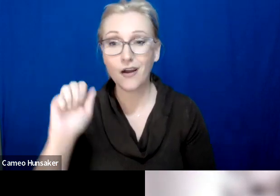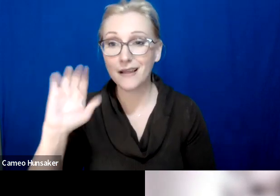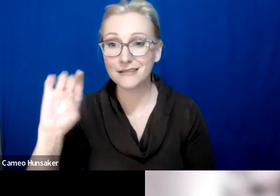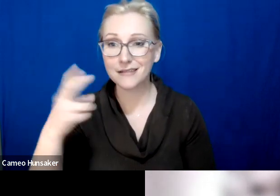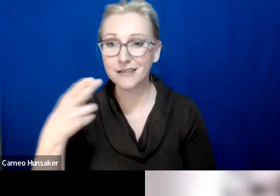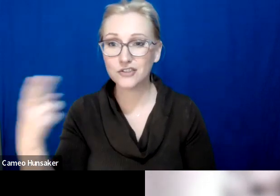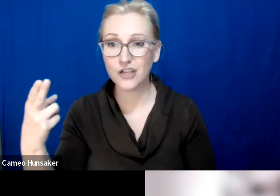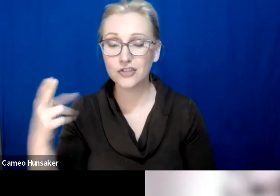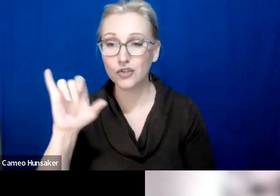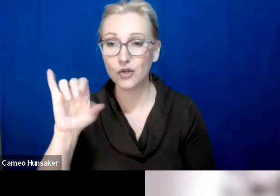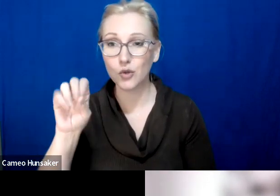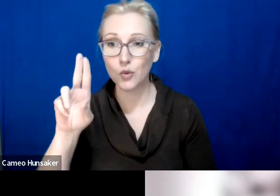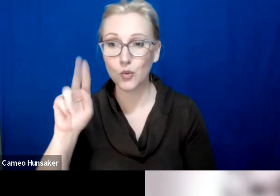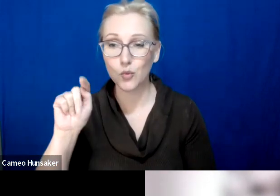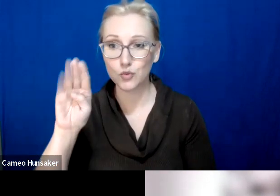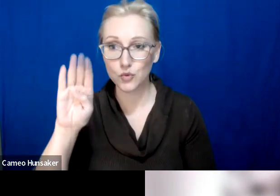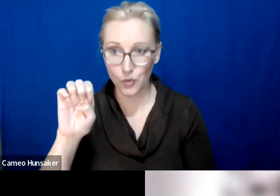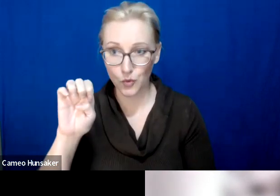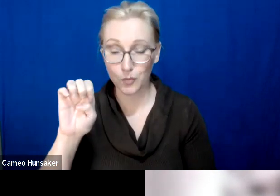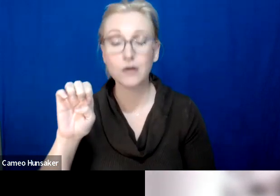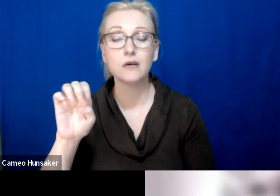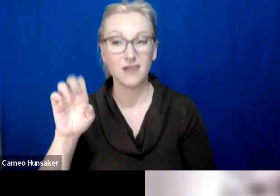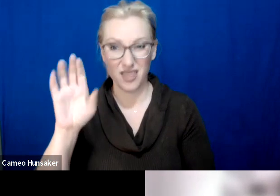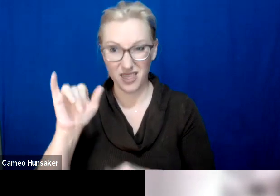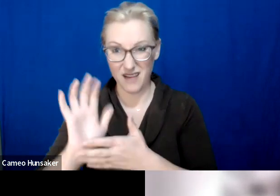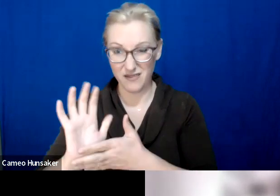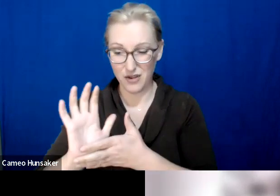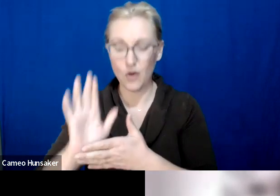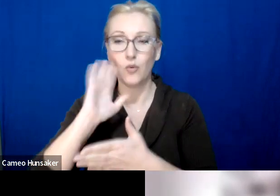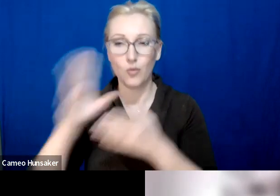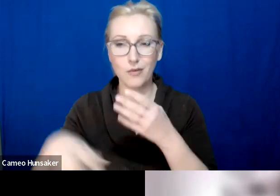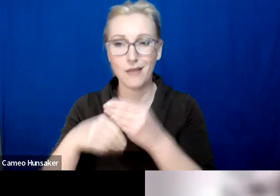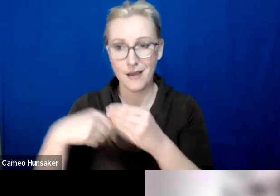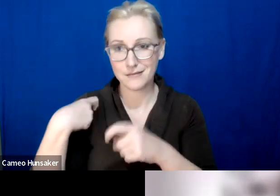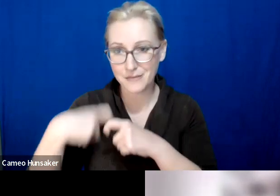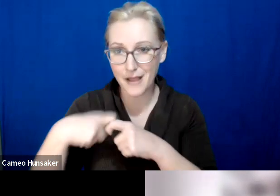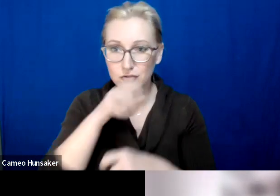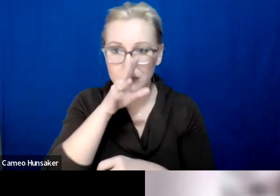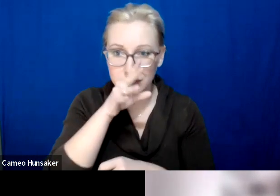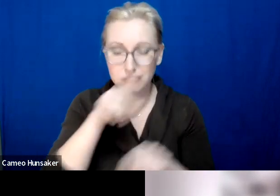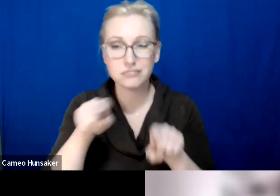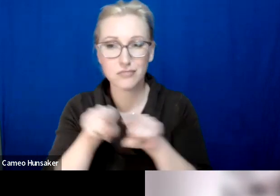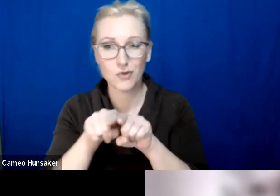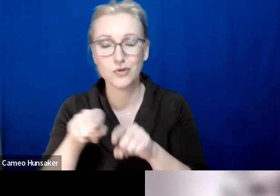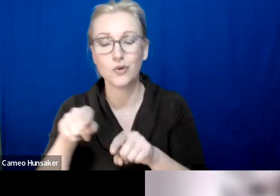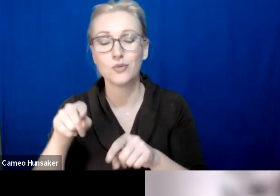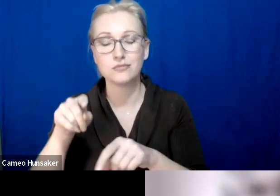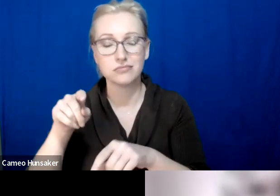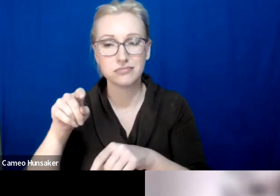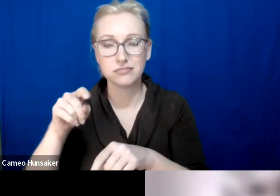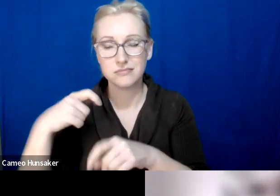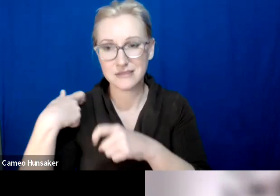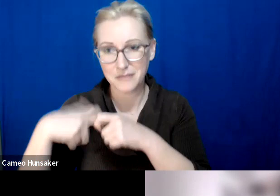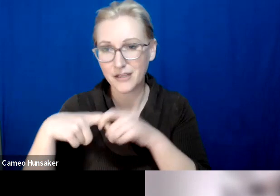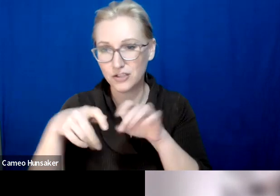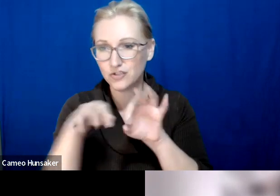those options for Spanish interpretation as well as English. And so please feel free to add